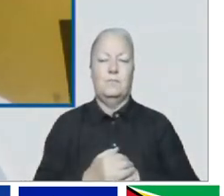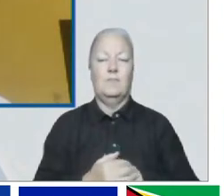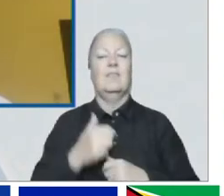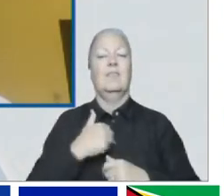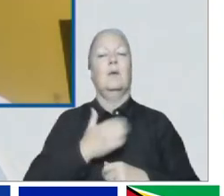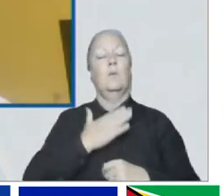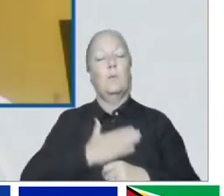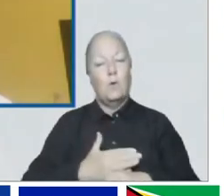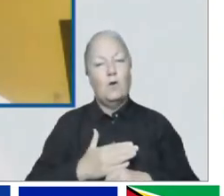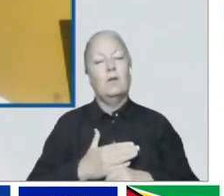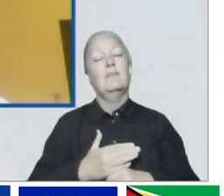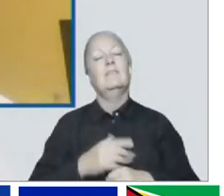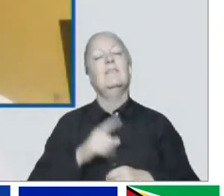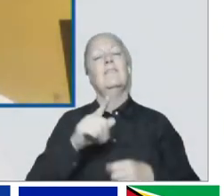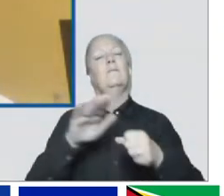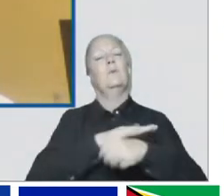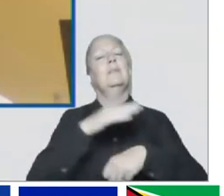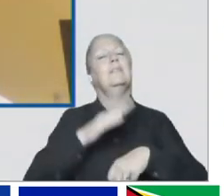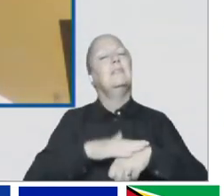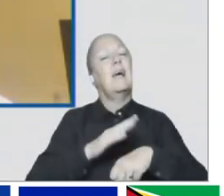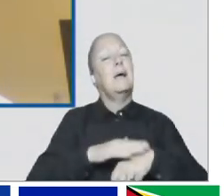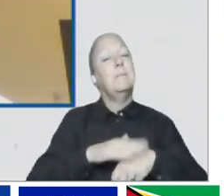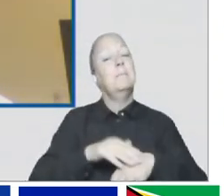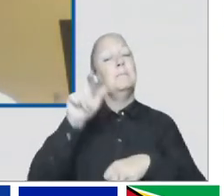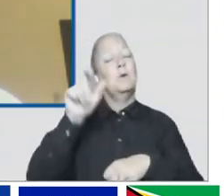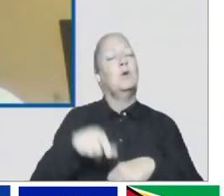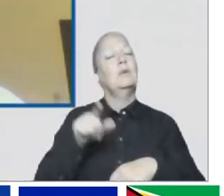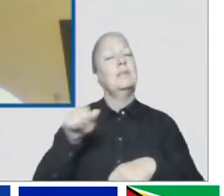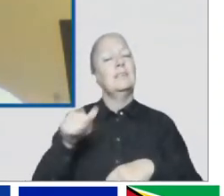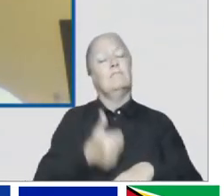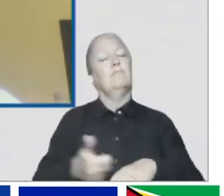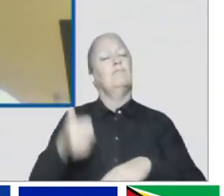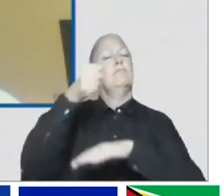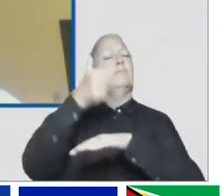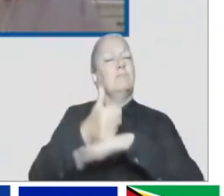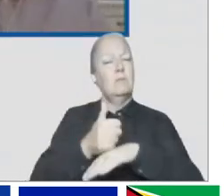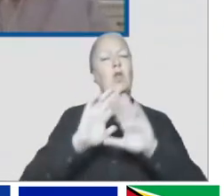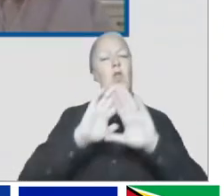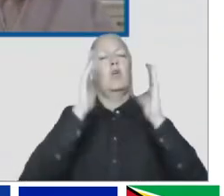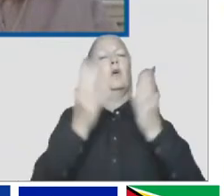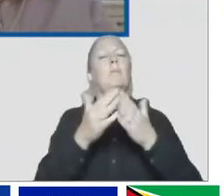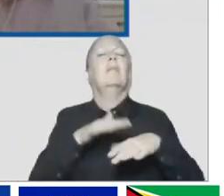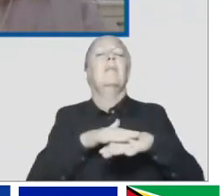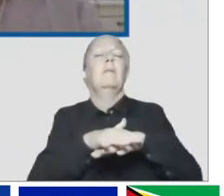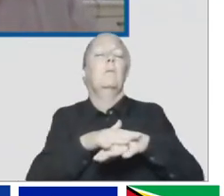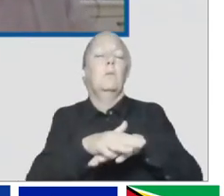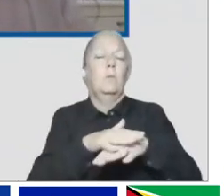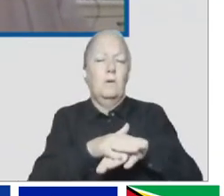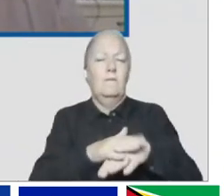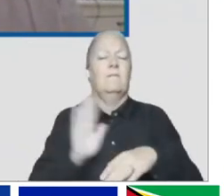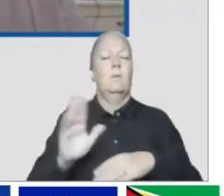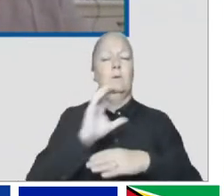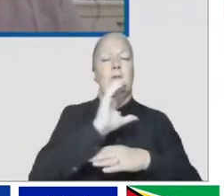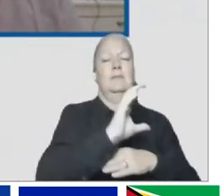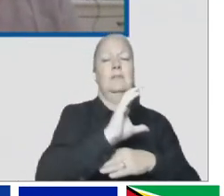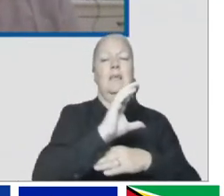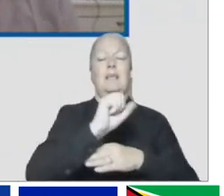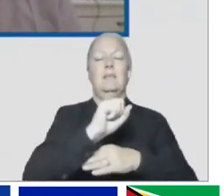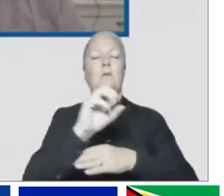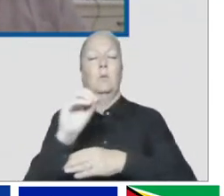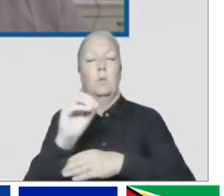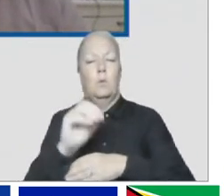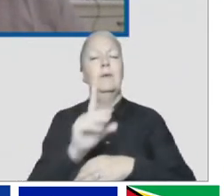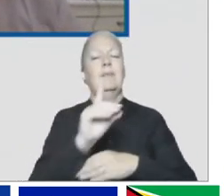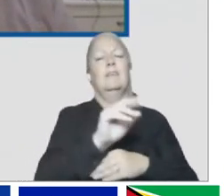Kumar, who is the Executive Director of the Global Network for Civil Society Disaster Risk Reduction. Probably the oldest